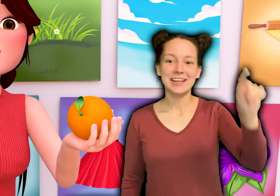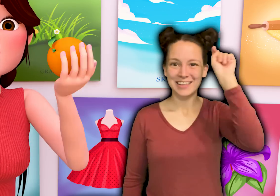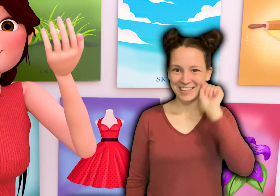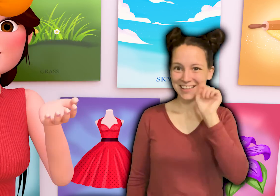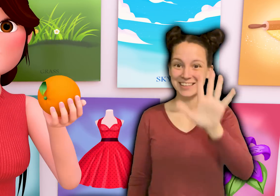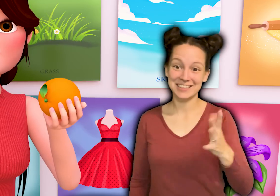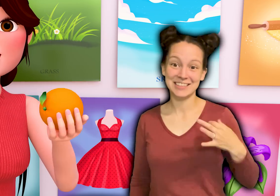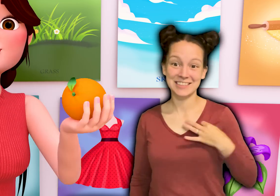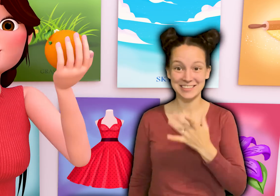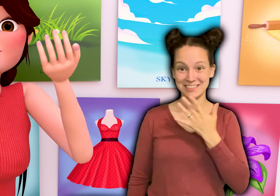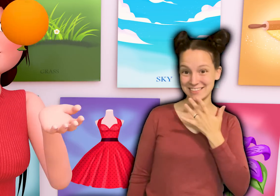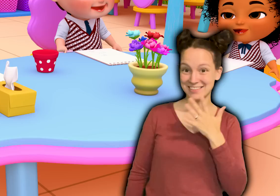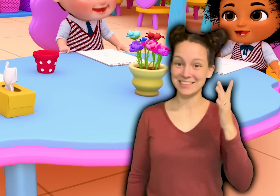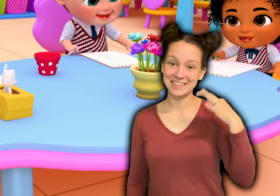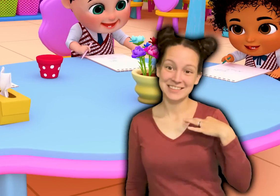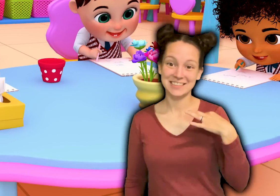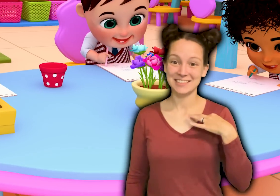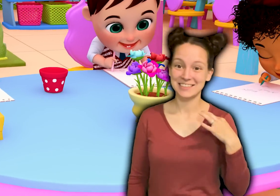shirt of your